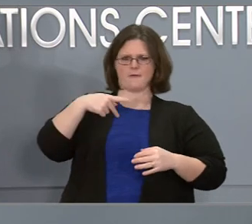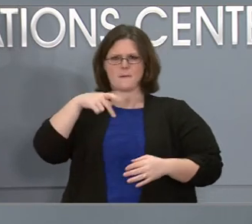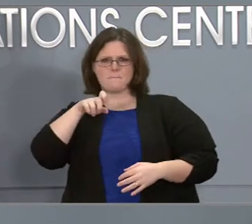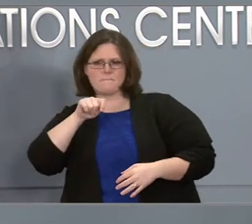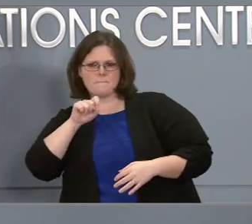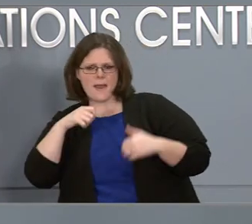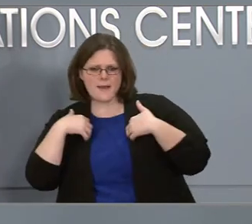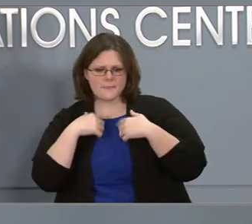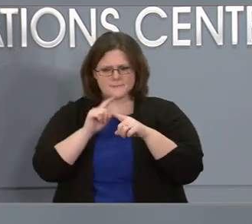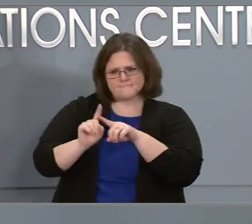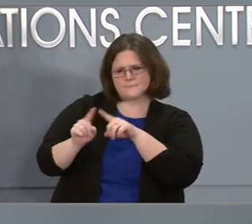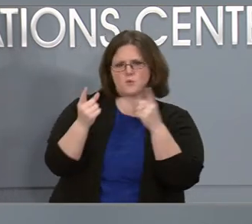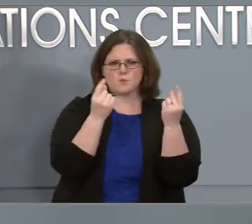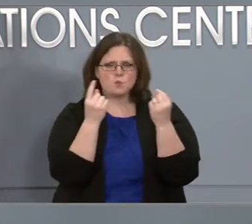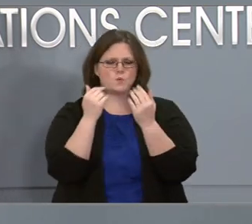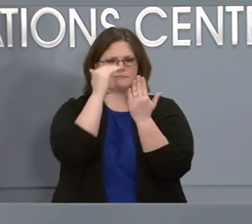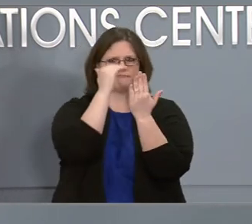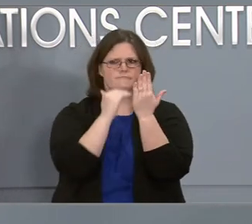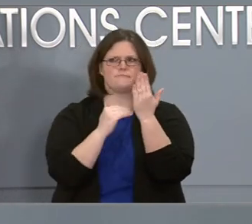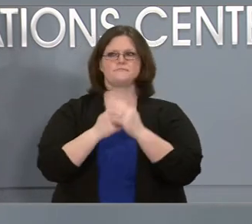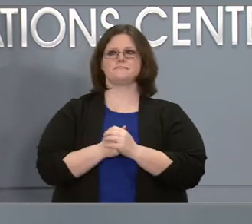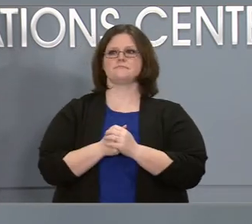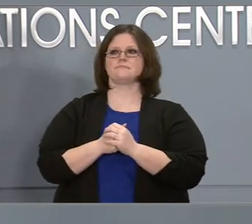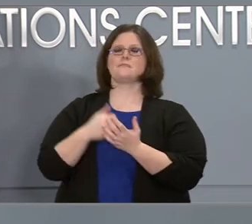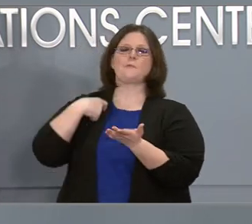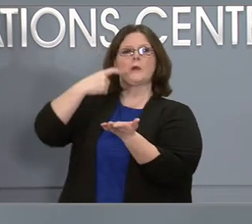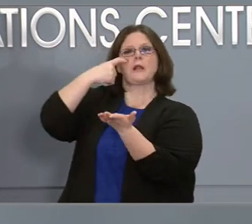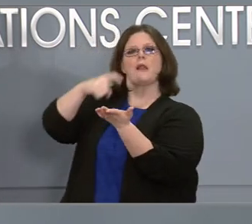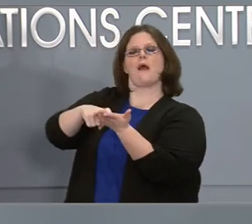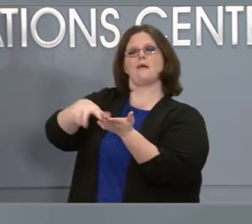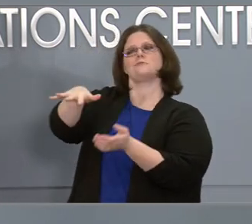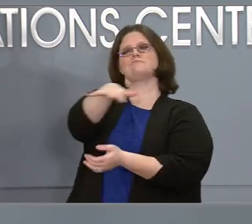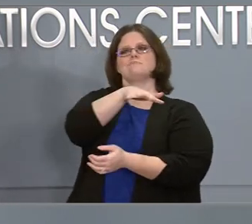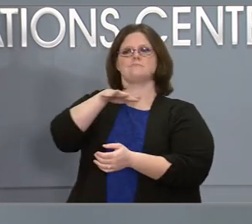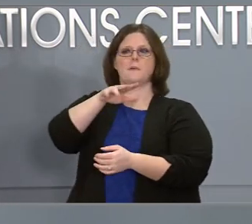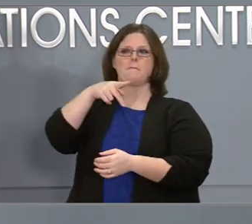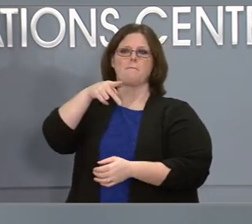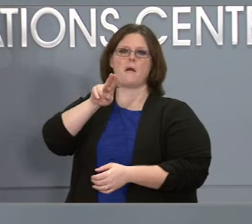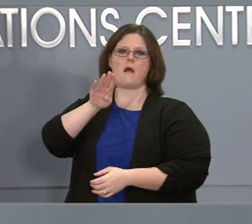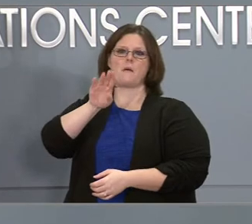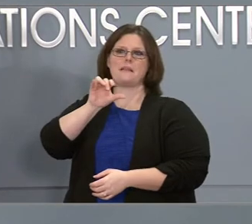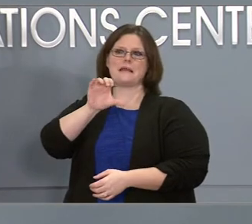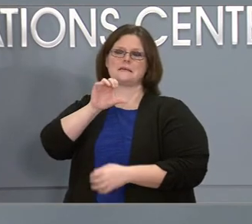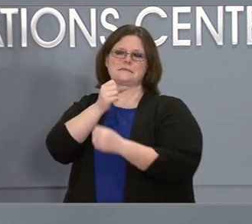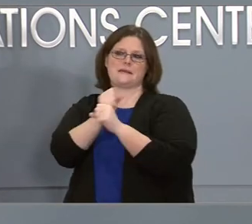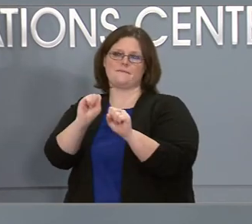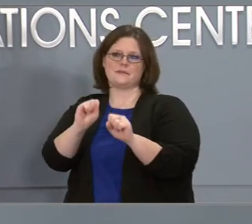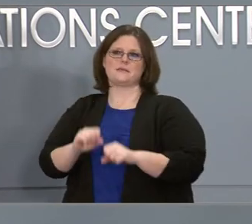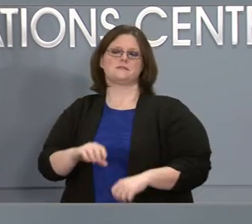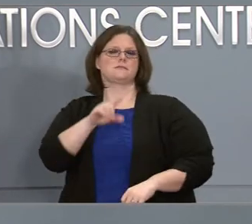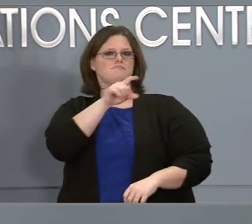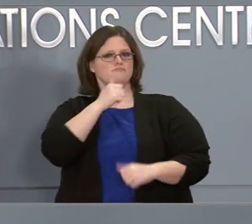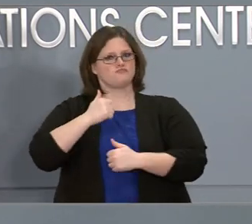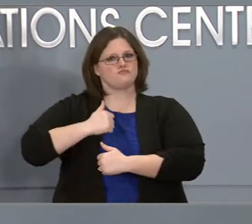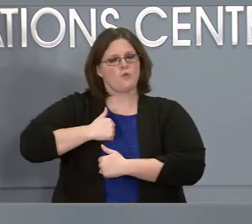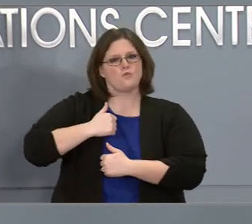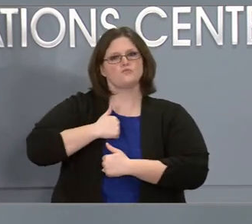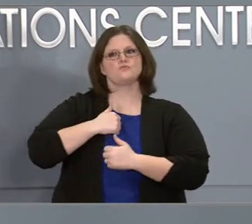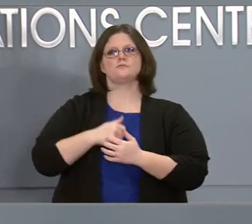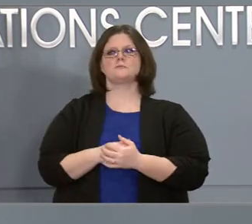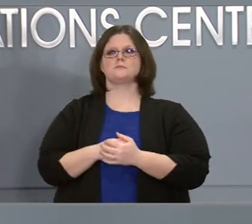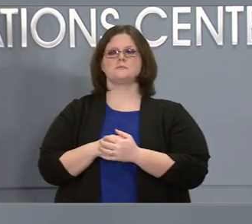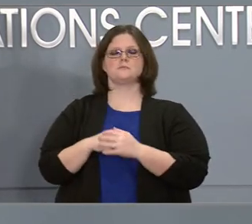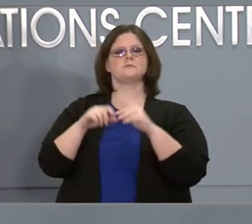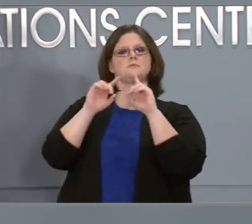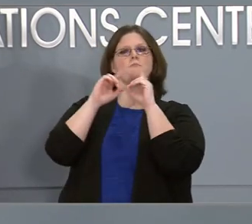our state and local public safety personnel, citizen soldiers of the National Guard, and the critical partners in the Department of Transportation have